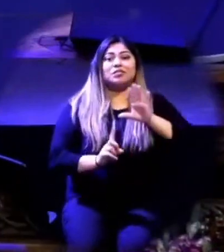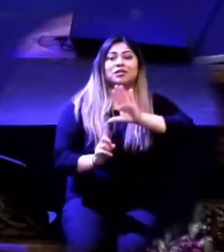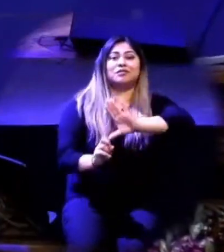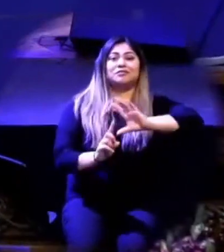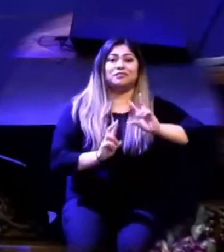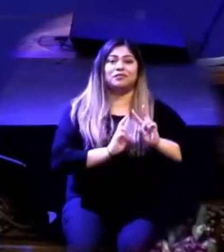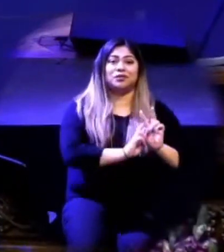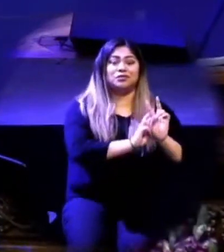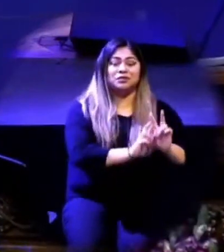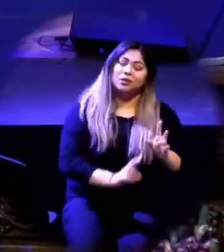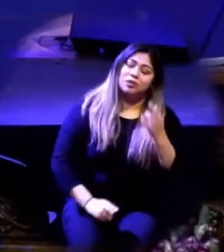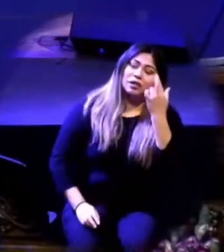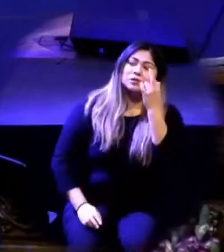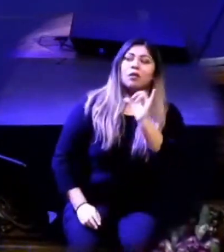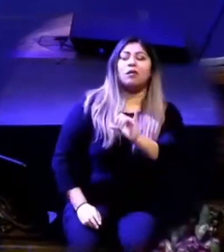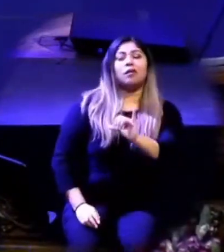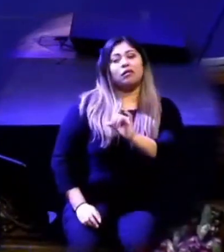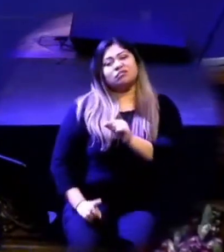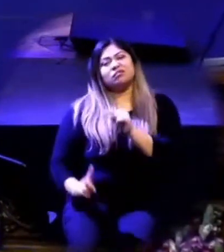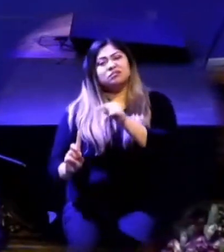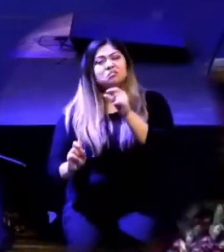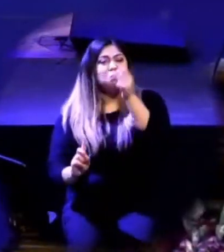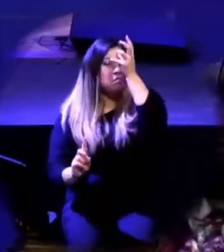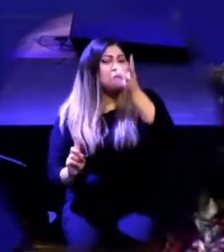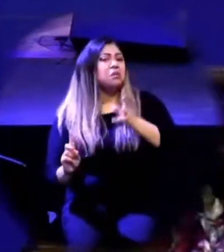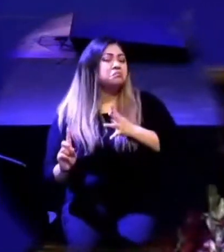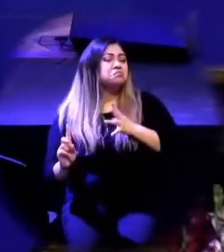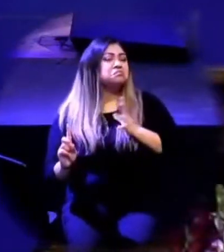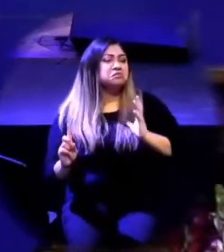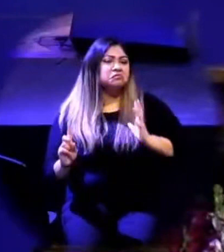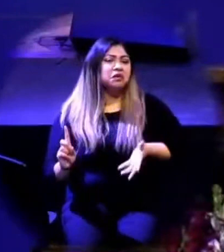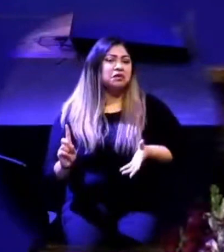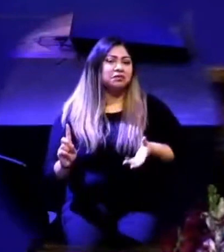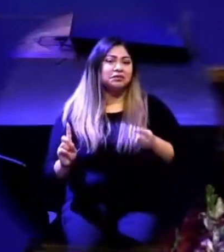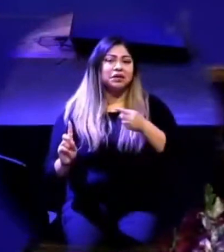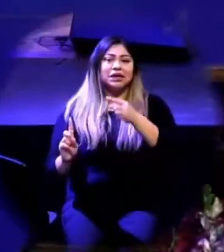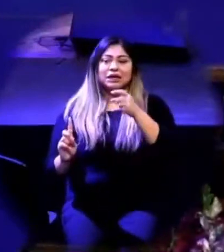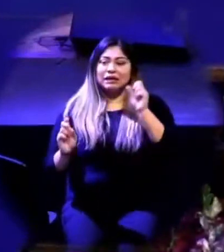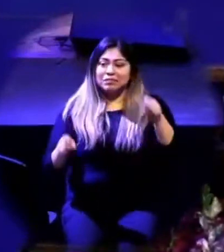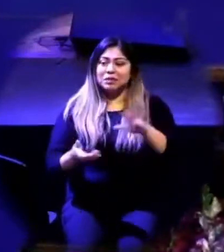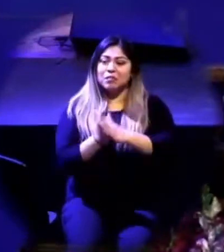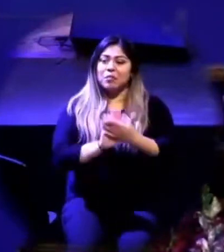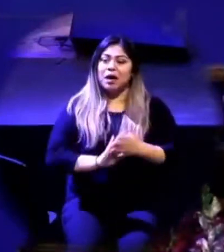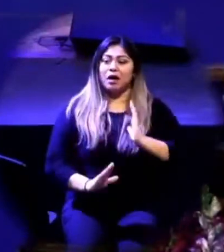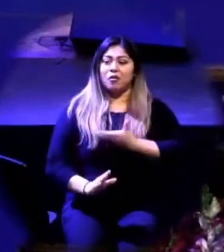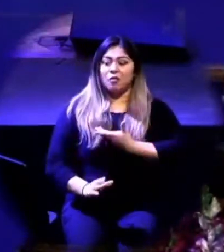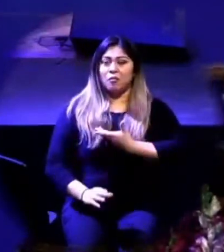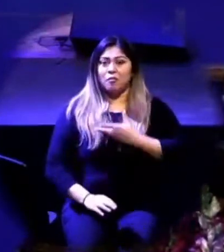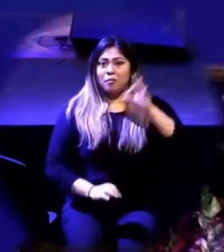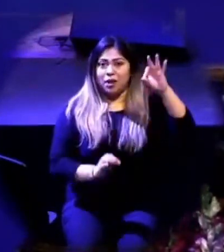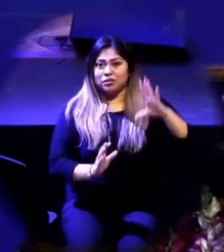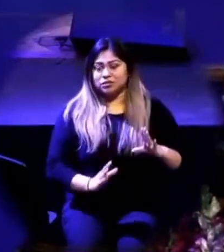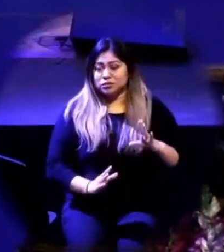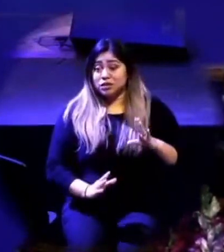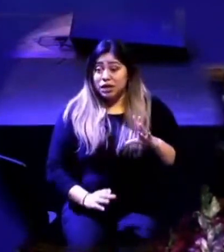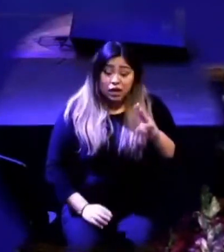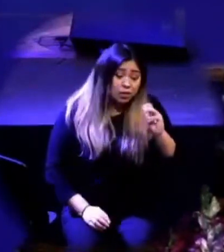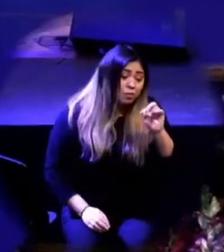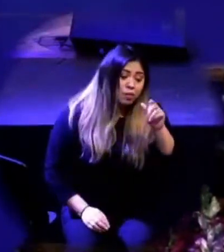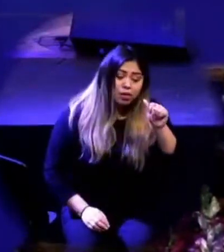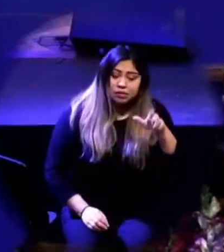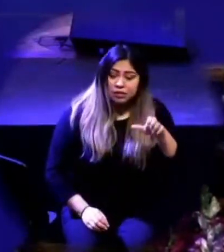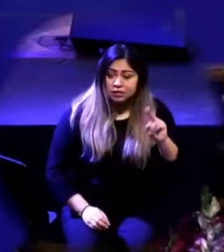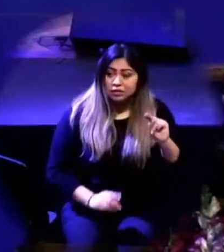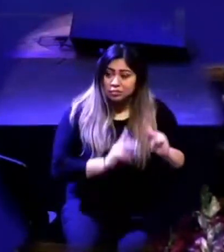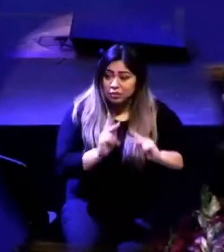guy's all right, he can be our pastor. In Marlin, Texas, if you ever saw the movie Bernie, it's a